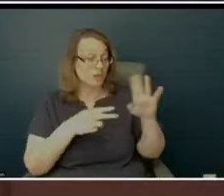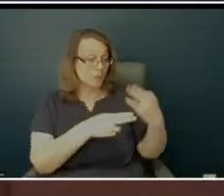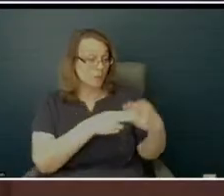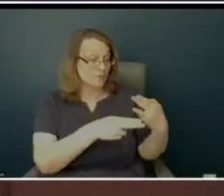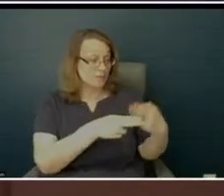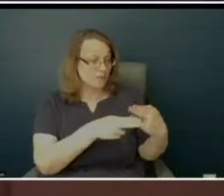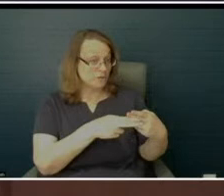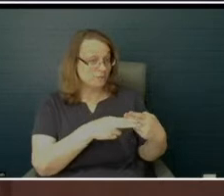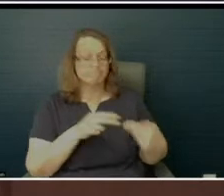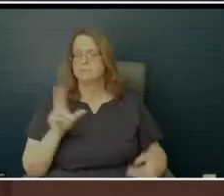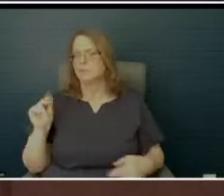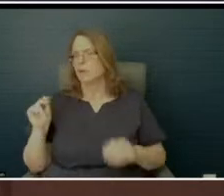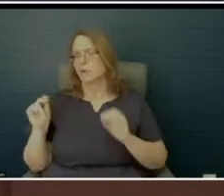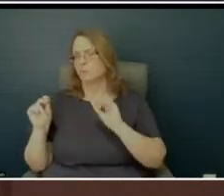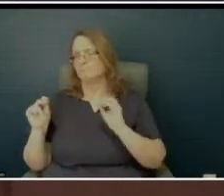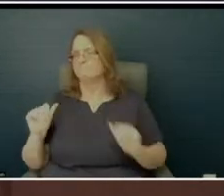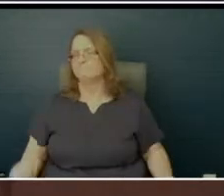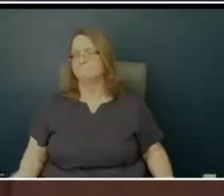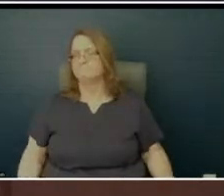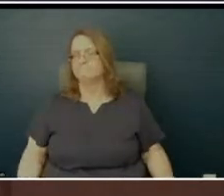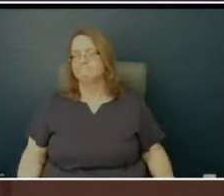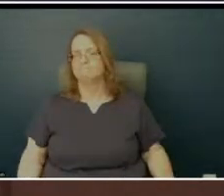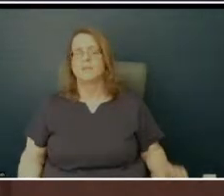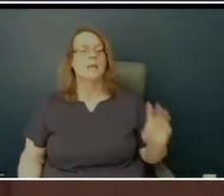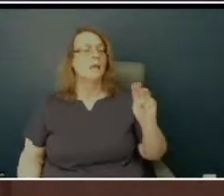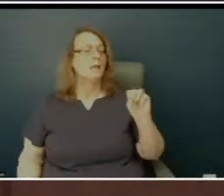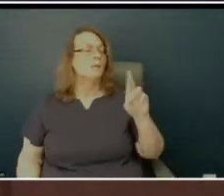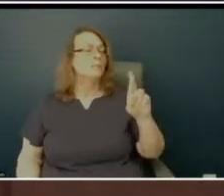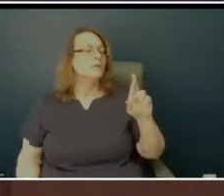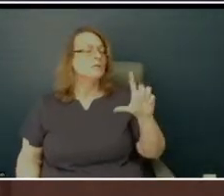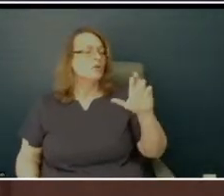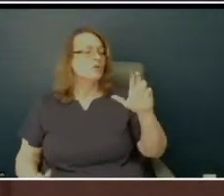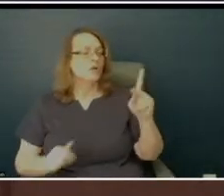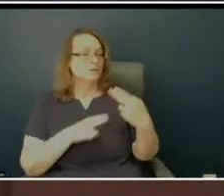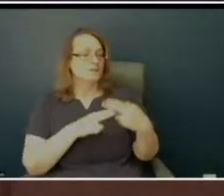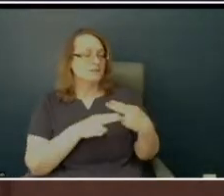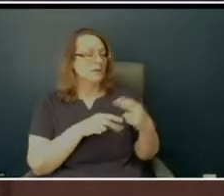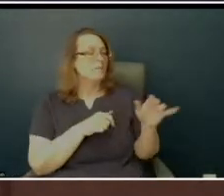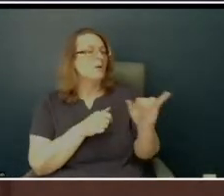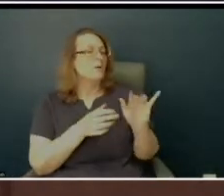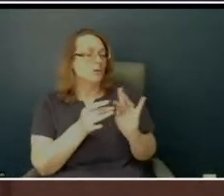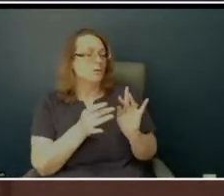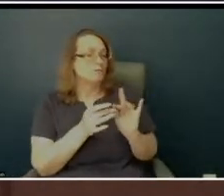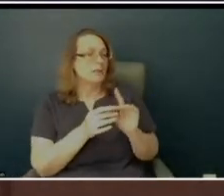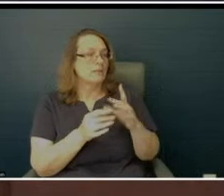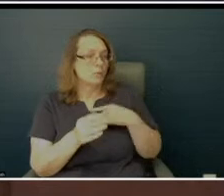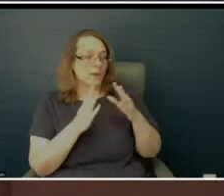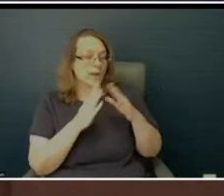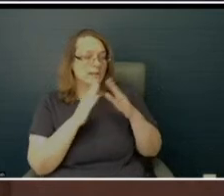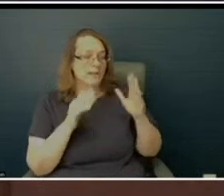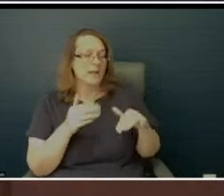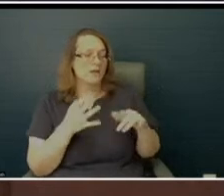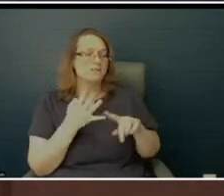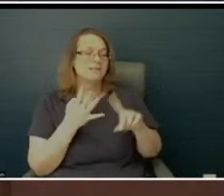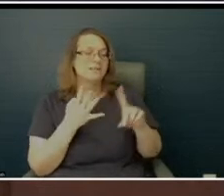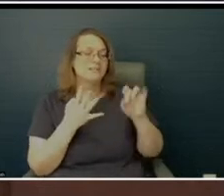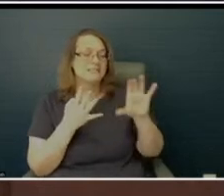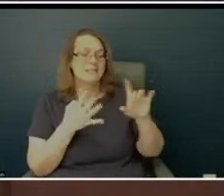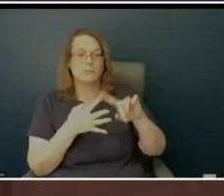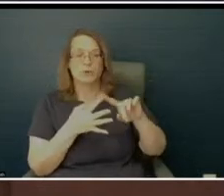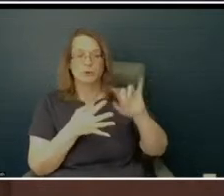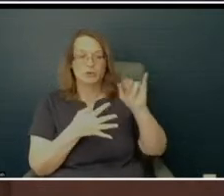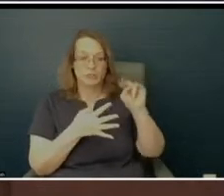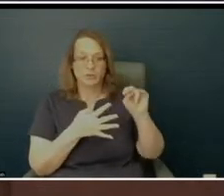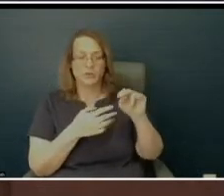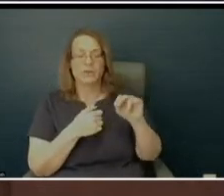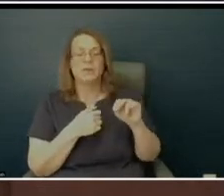Mr. Clark's name was also mentioned in the White House in late December and early January as described by a top aide to